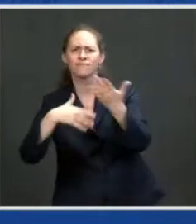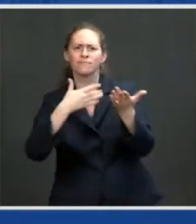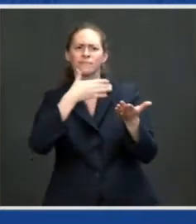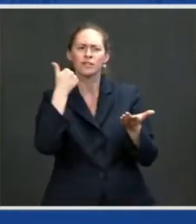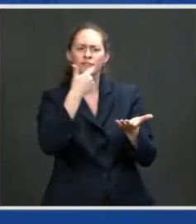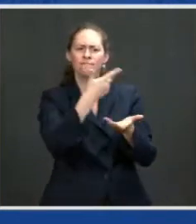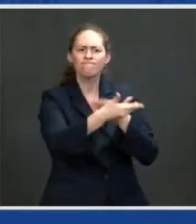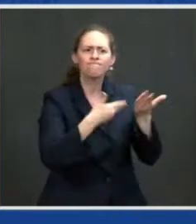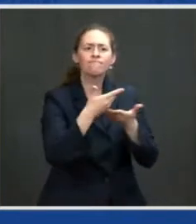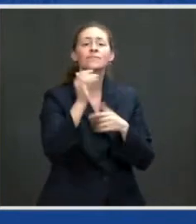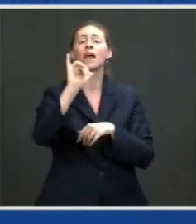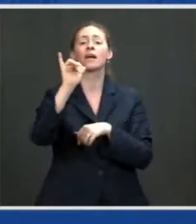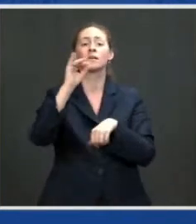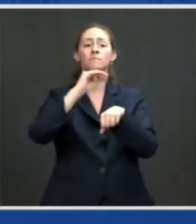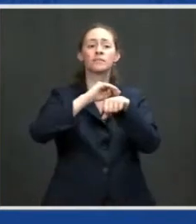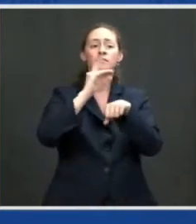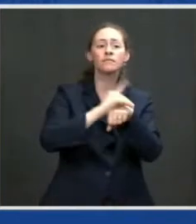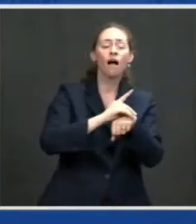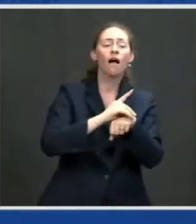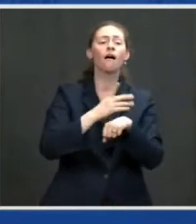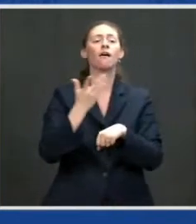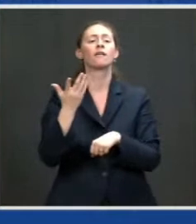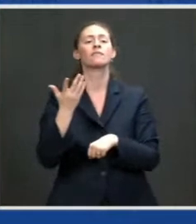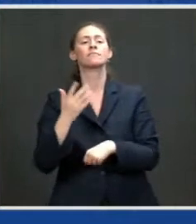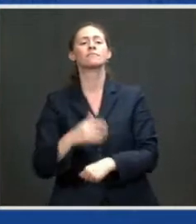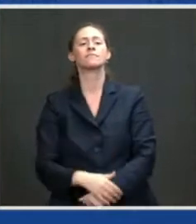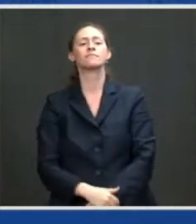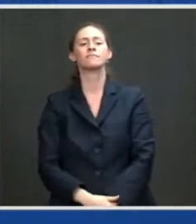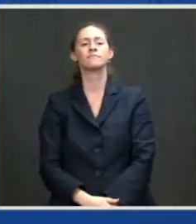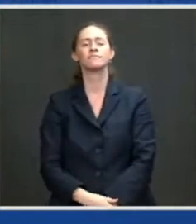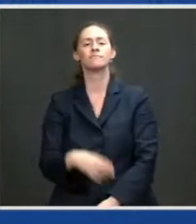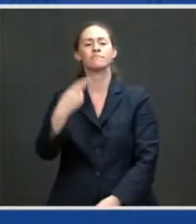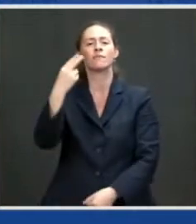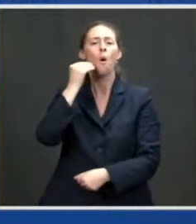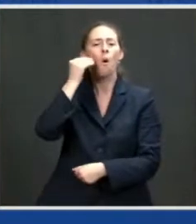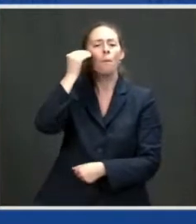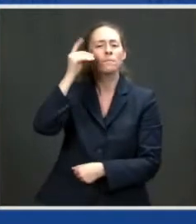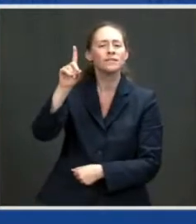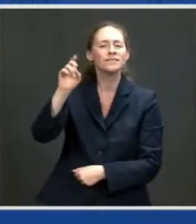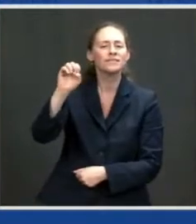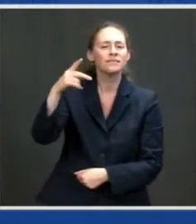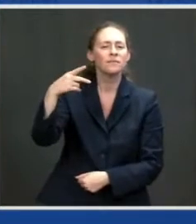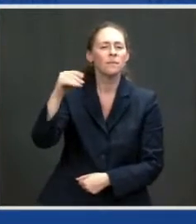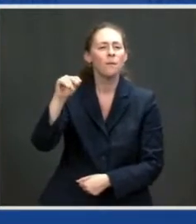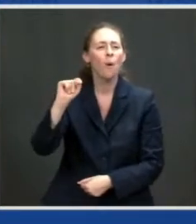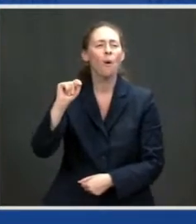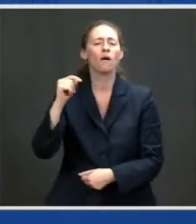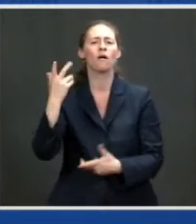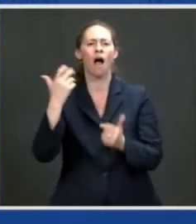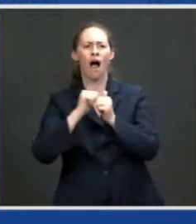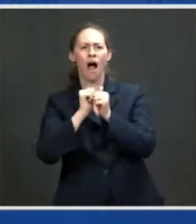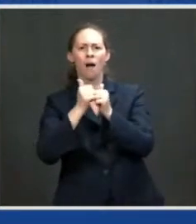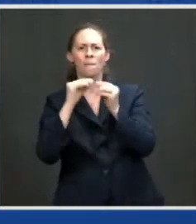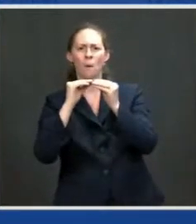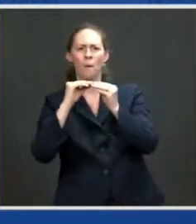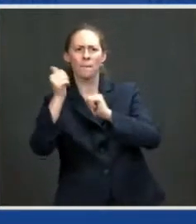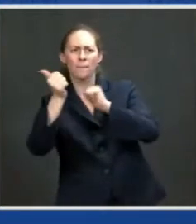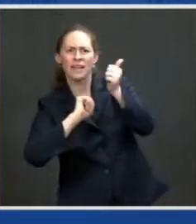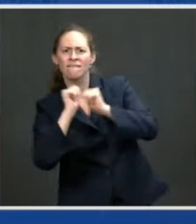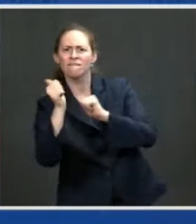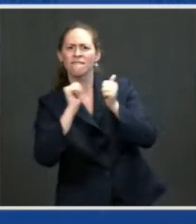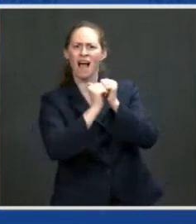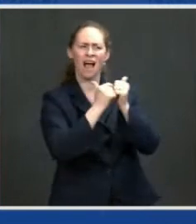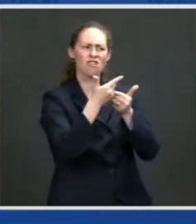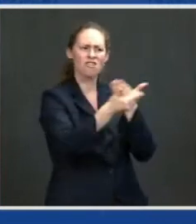others, what do they have to do? They have to raise wages to attract workers. That's the way it's supposed to be.